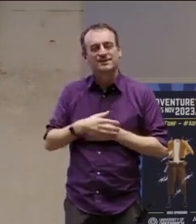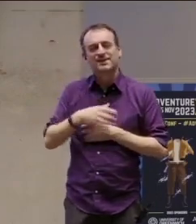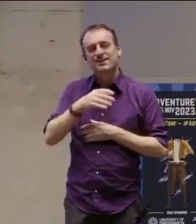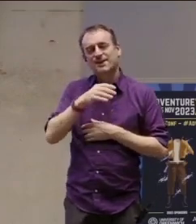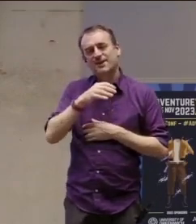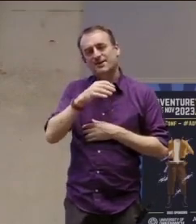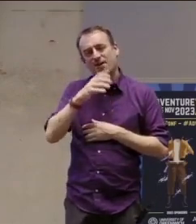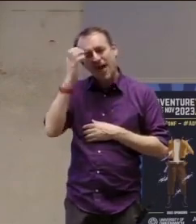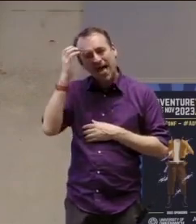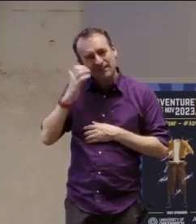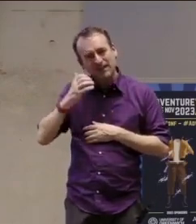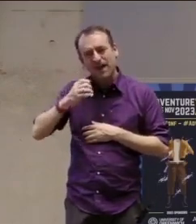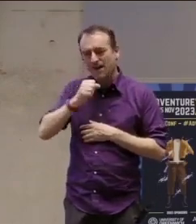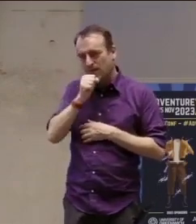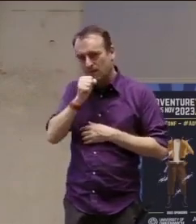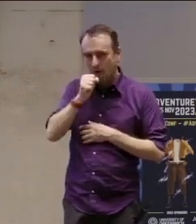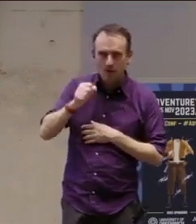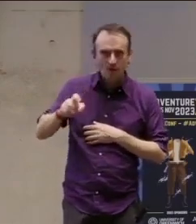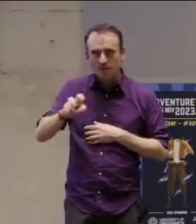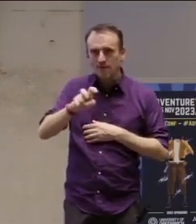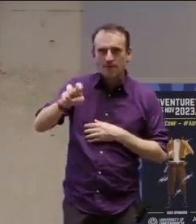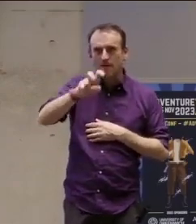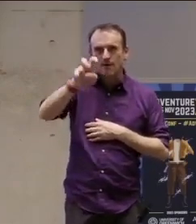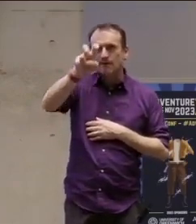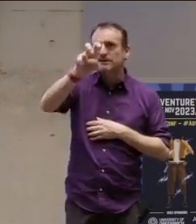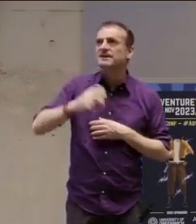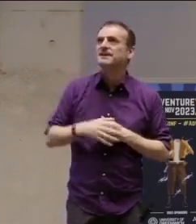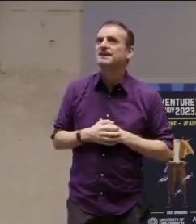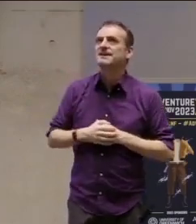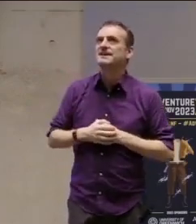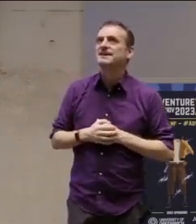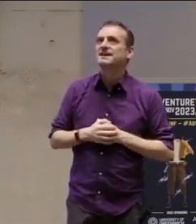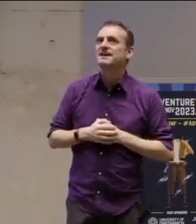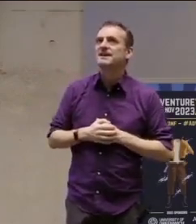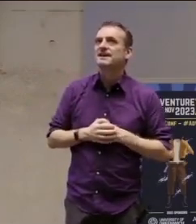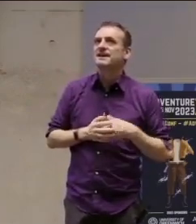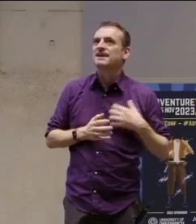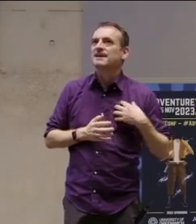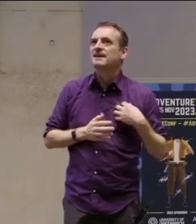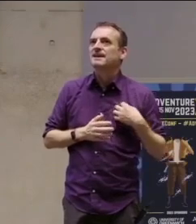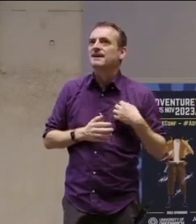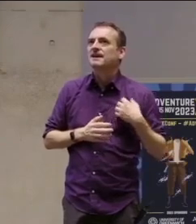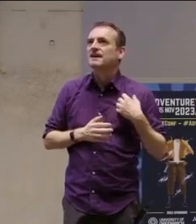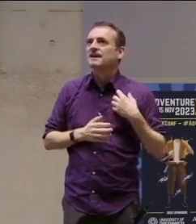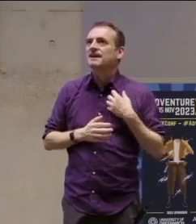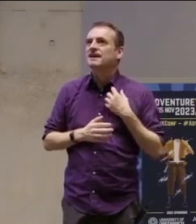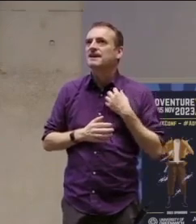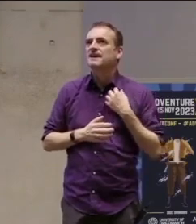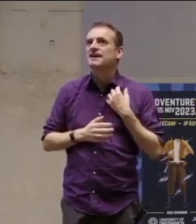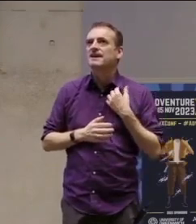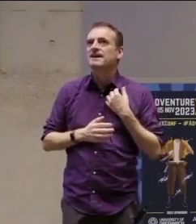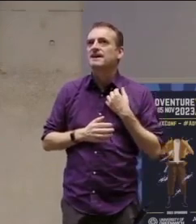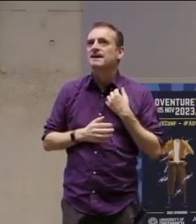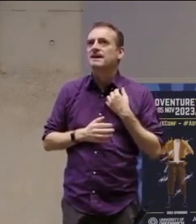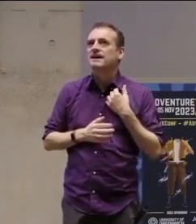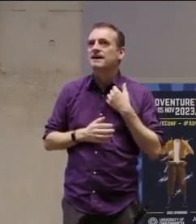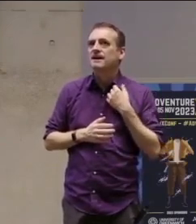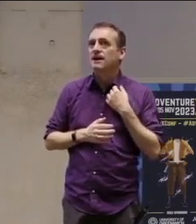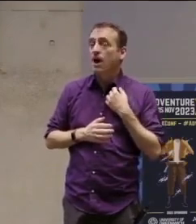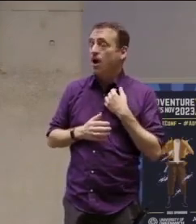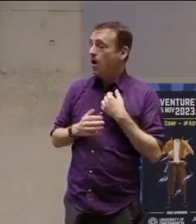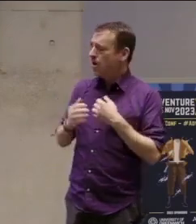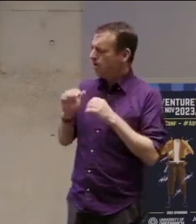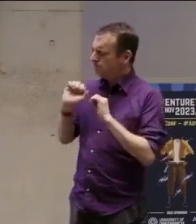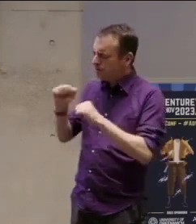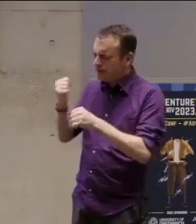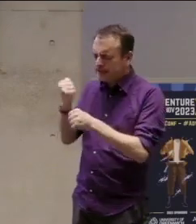These lights are very hot. Hi. Okay. Hi. Yeah, obligatory game looks amazing. Like,